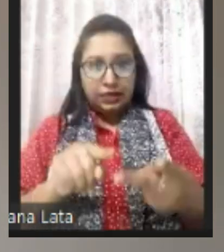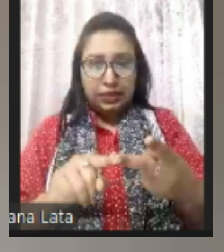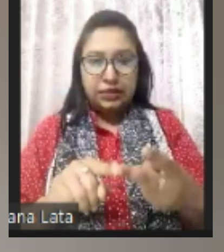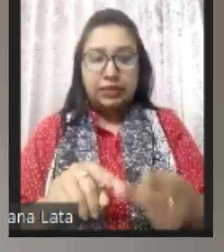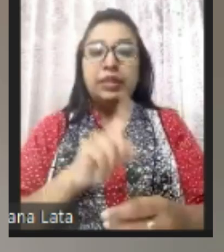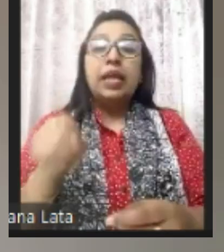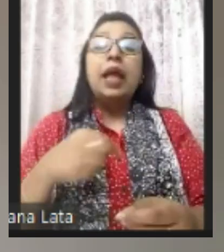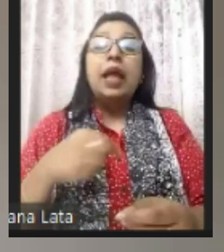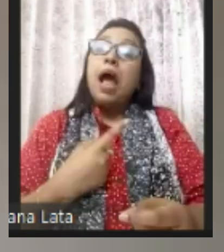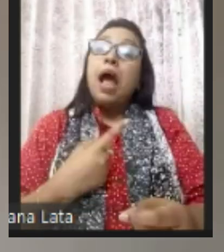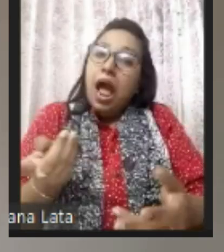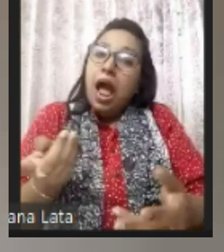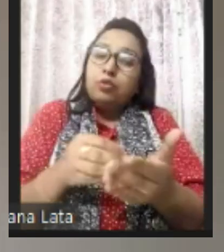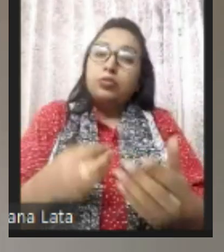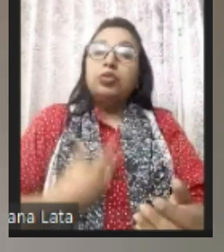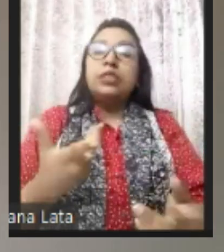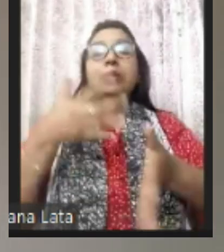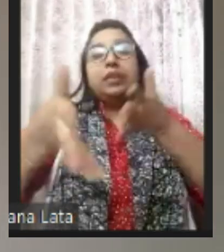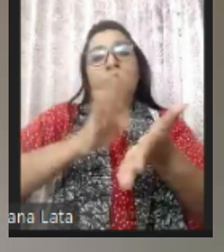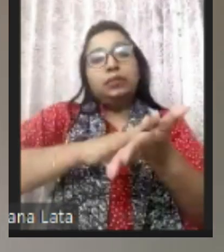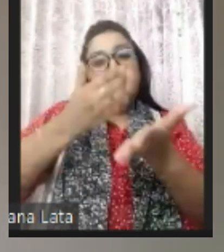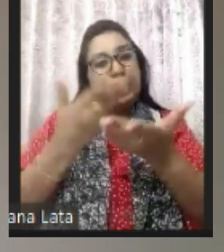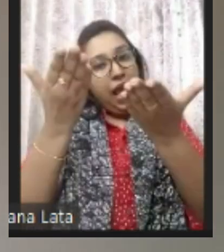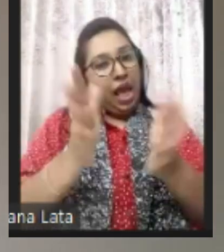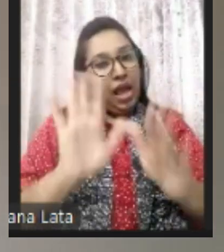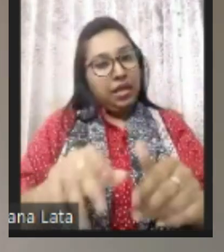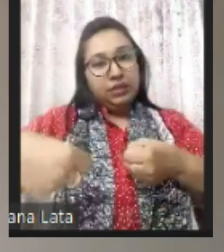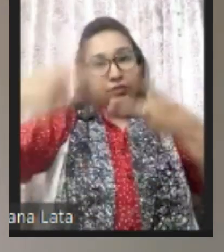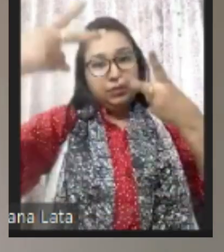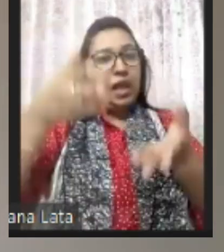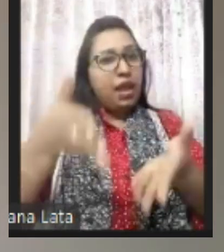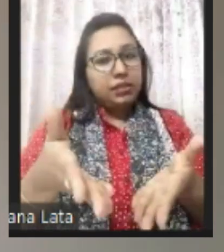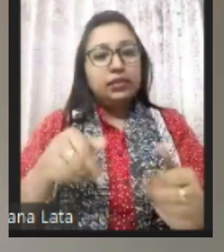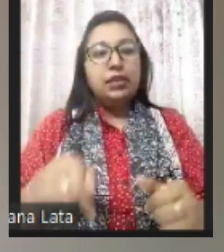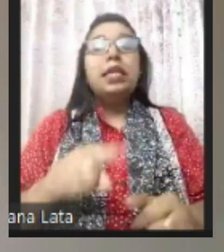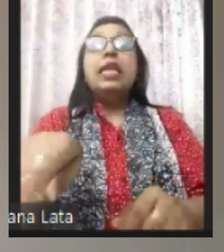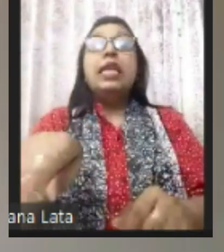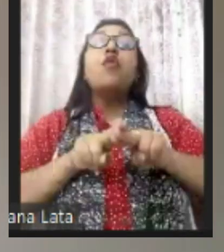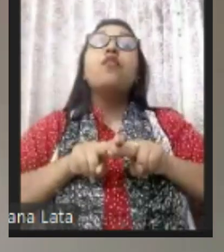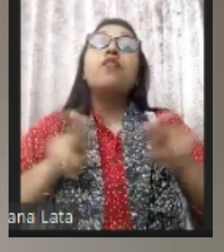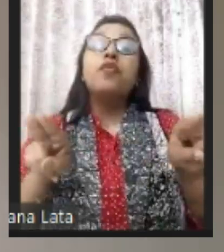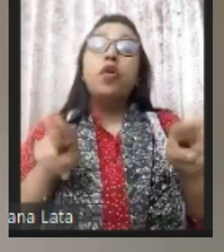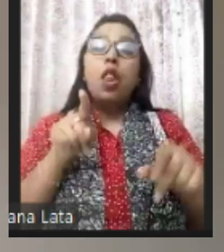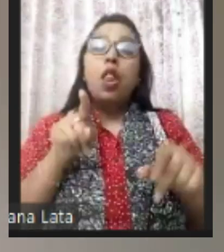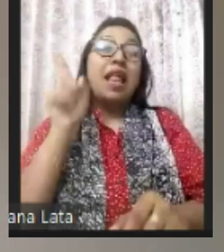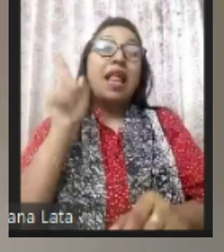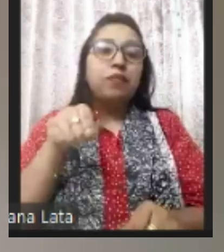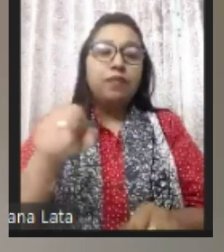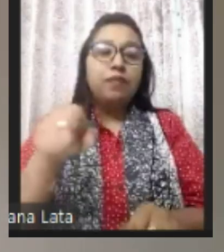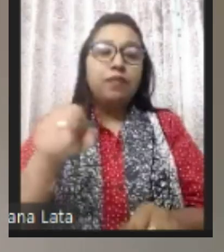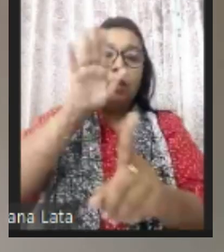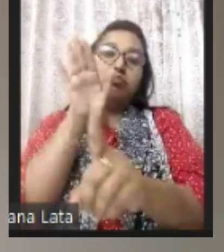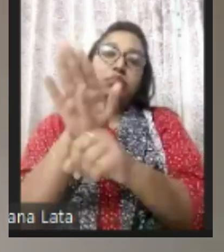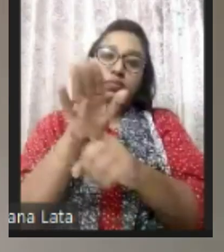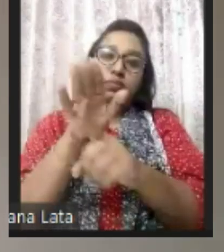sign language interpretation at this webinar to assist persons who are deaf to be